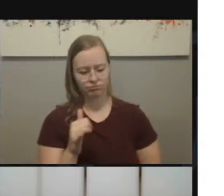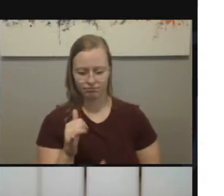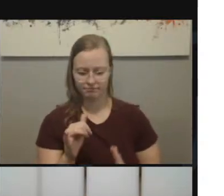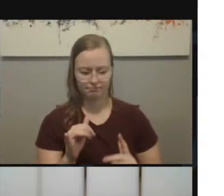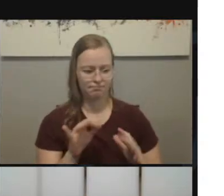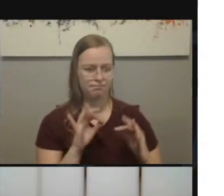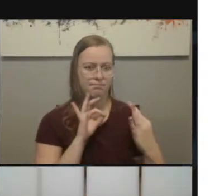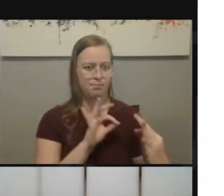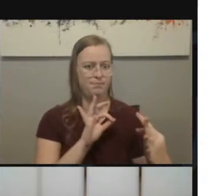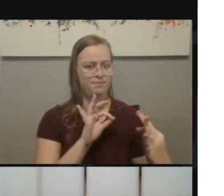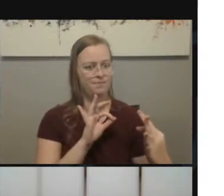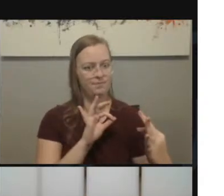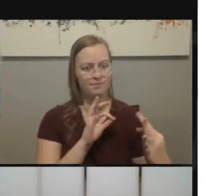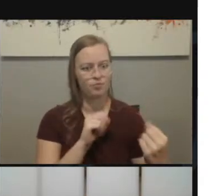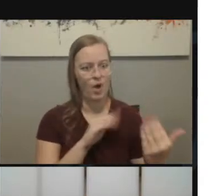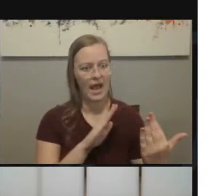fashion.